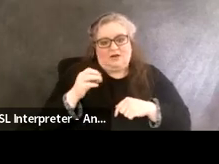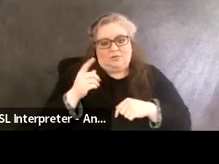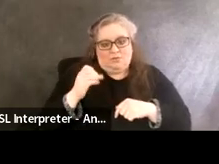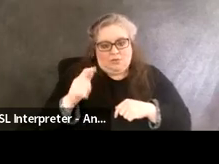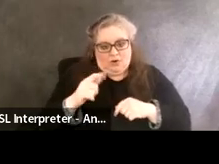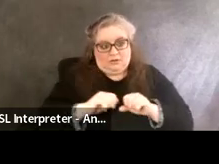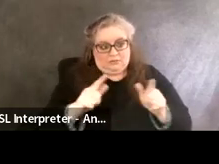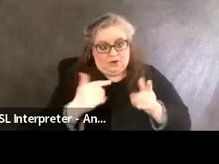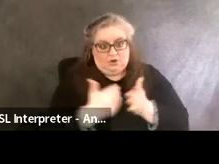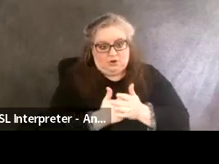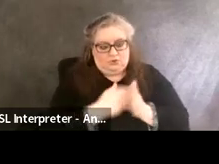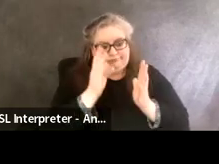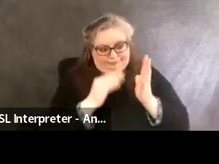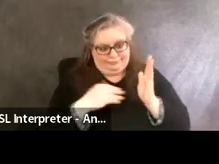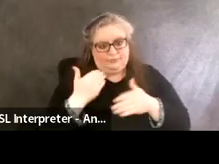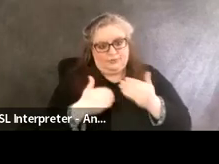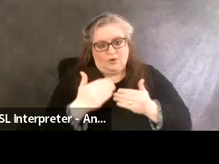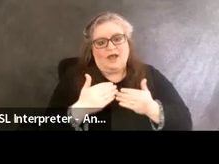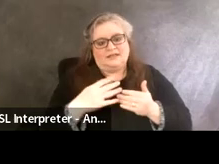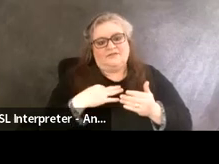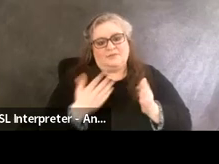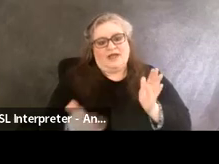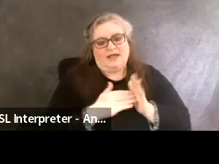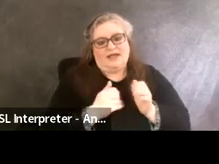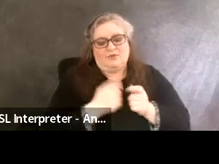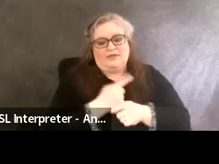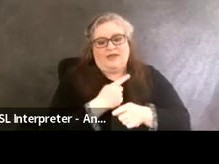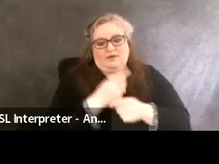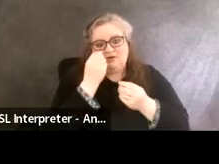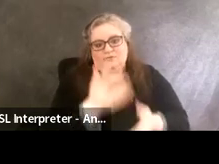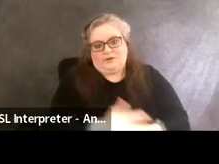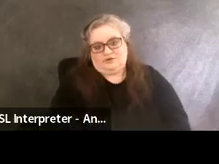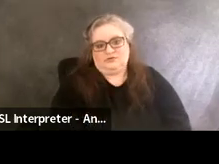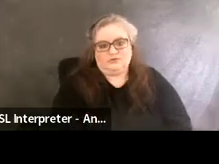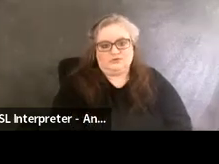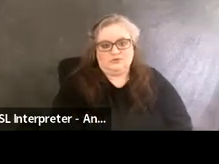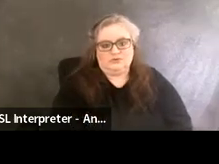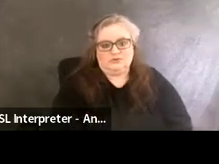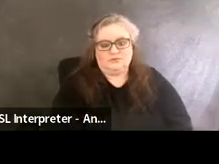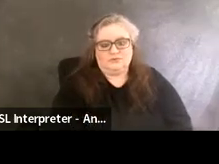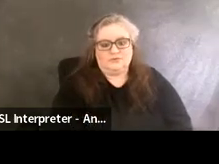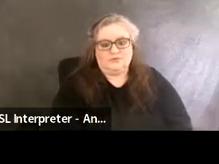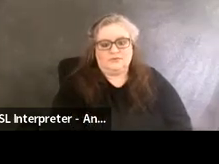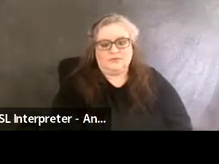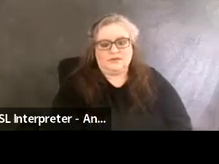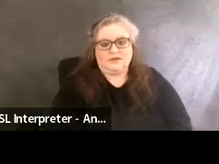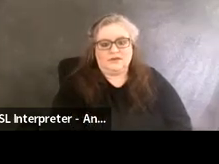new application, and then work through the process of applying again with the accurate information. And just so that you have some assurance, when you